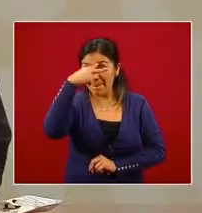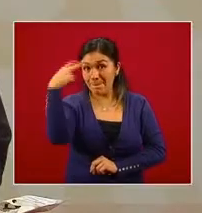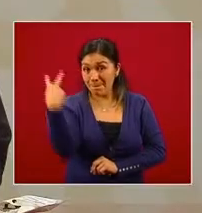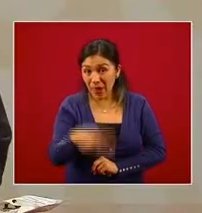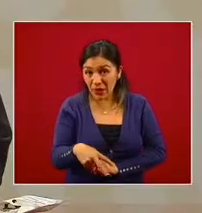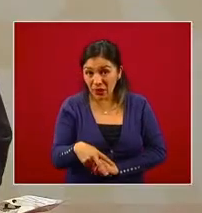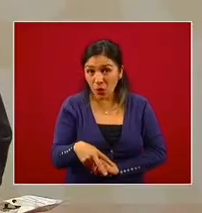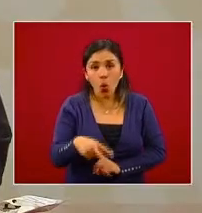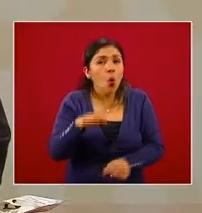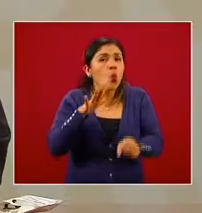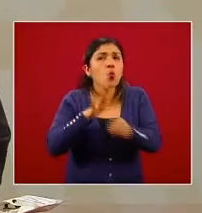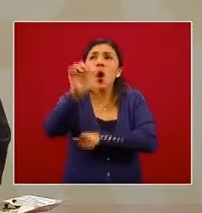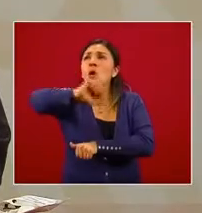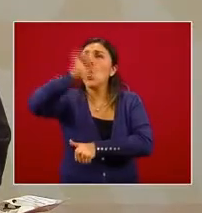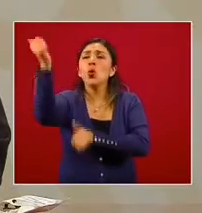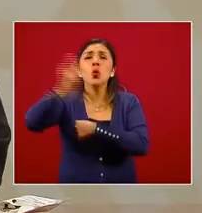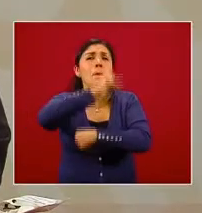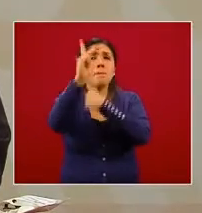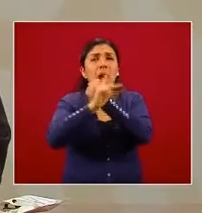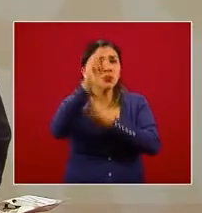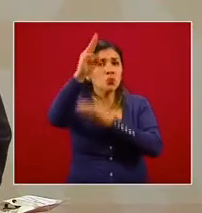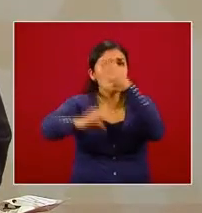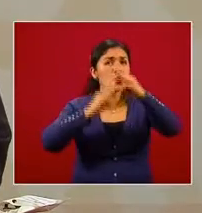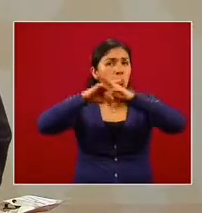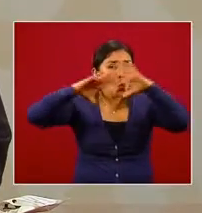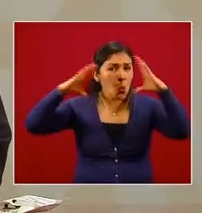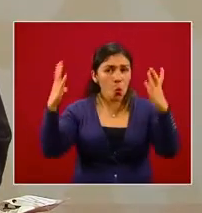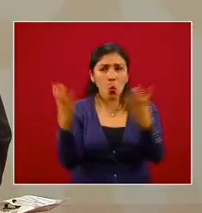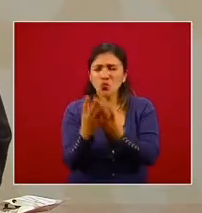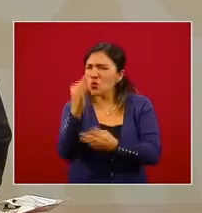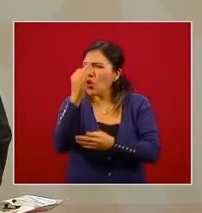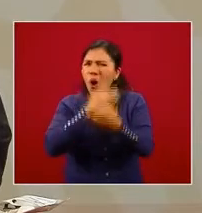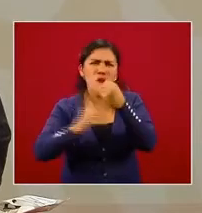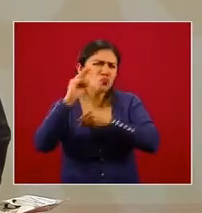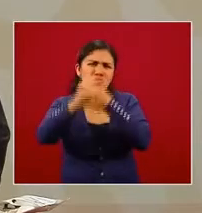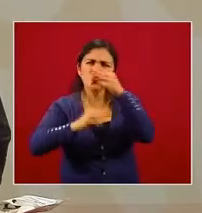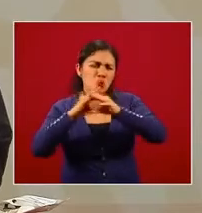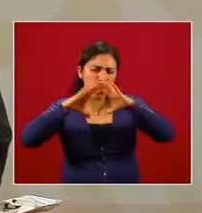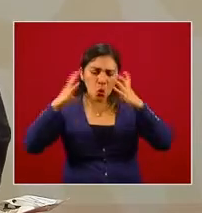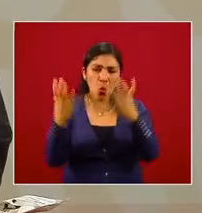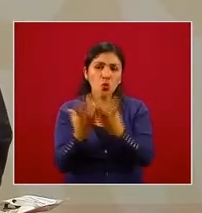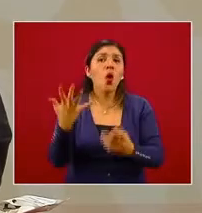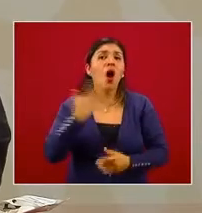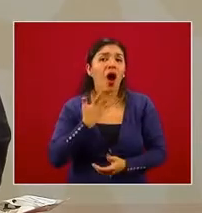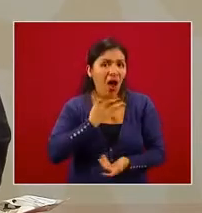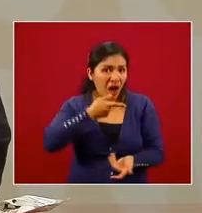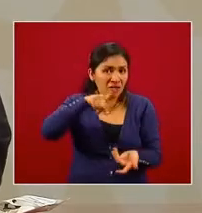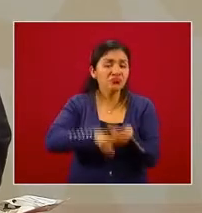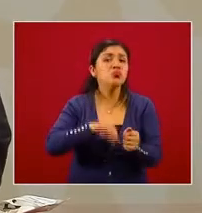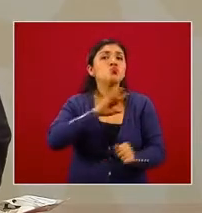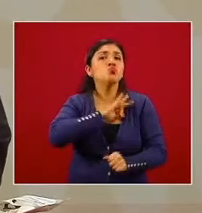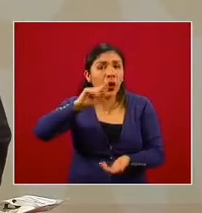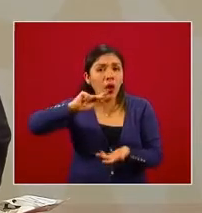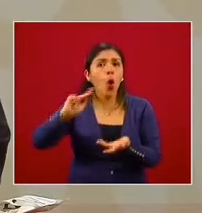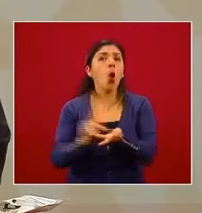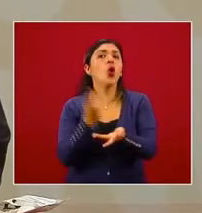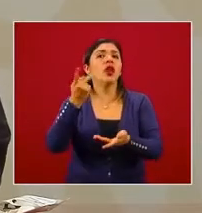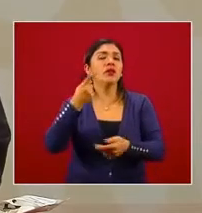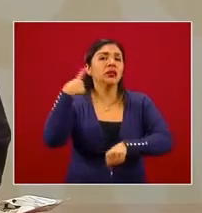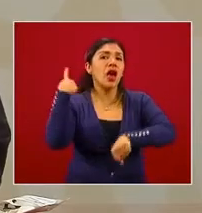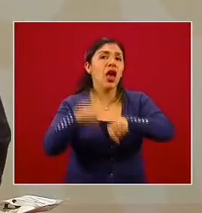ambiguities. In Mexico and in any country of the whole world, in fact, in every single country of the whole world,